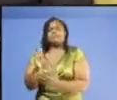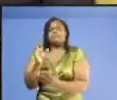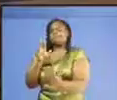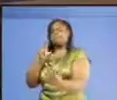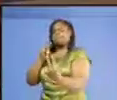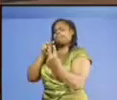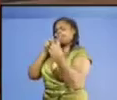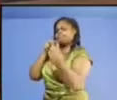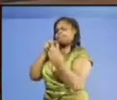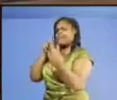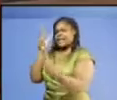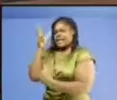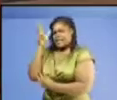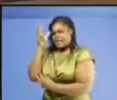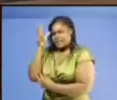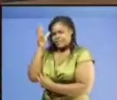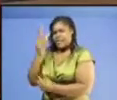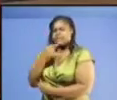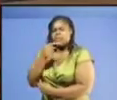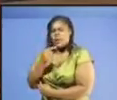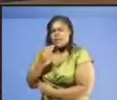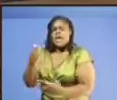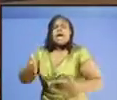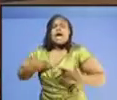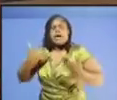face and say, Happy New Year.